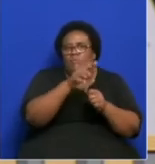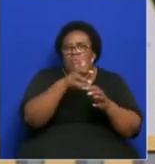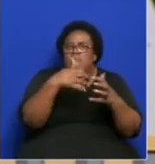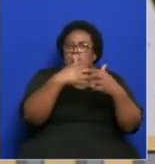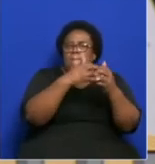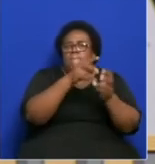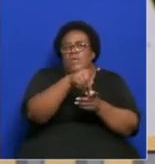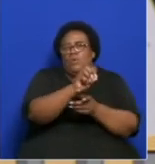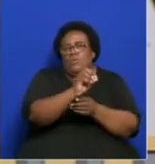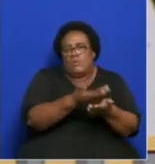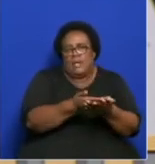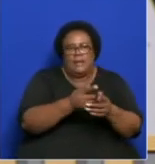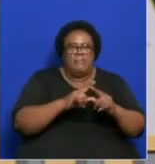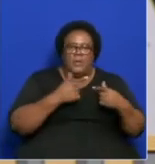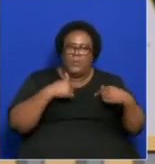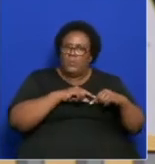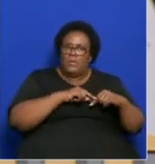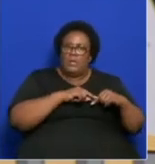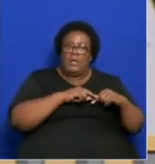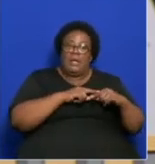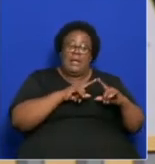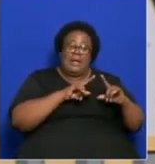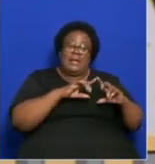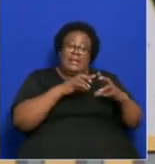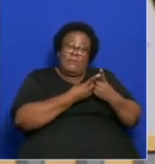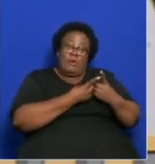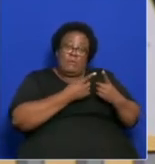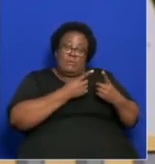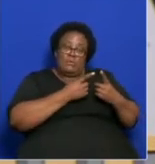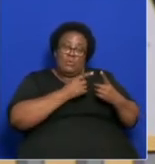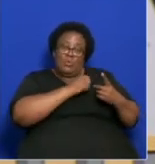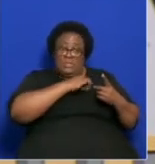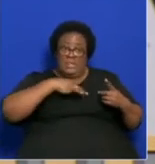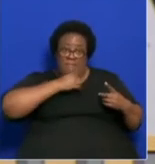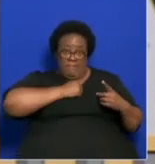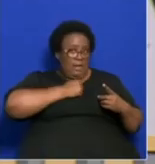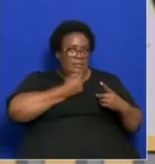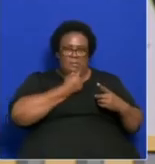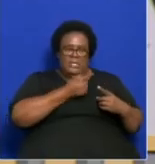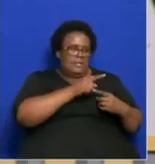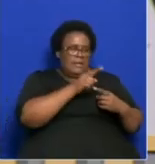And they went further to say, when they inquired,